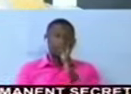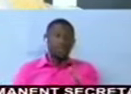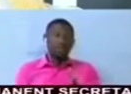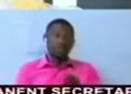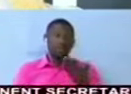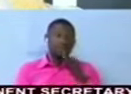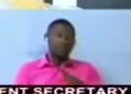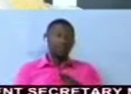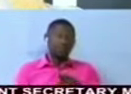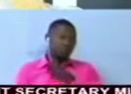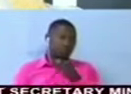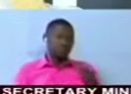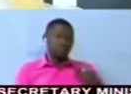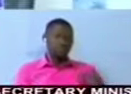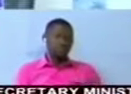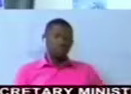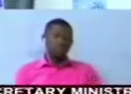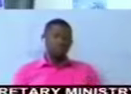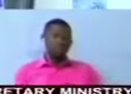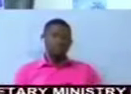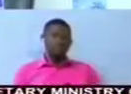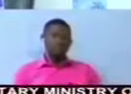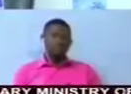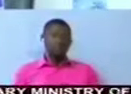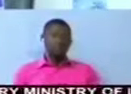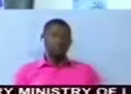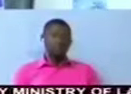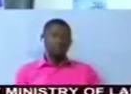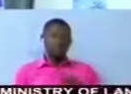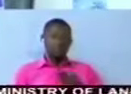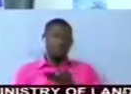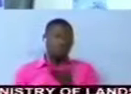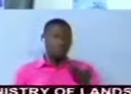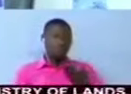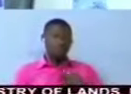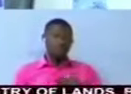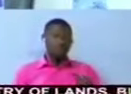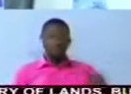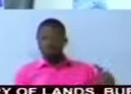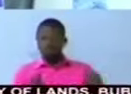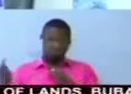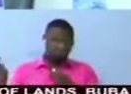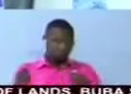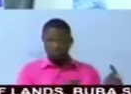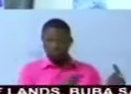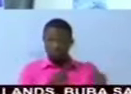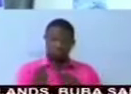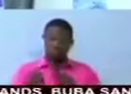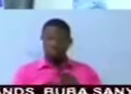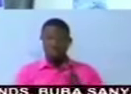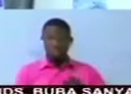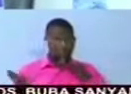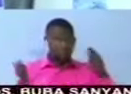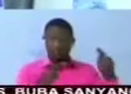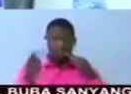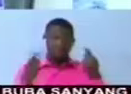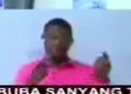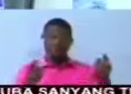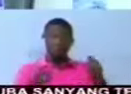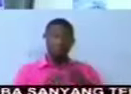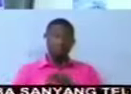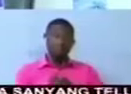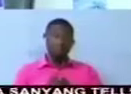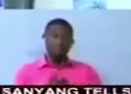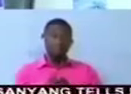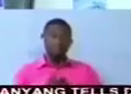you mean, but you send the anti fetal sahaji. That's where they have pull and push until a gun was shot up. Legi command ma